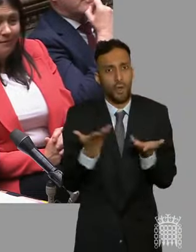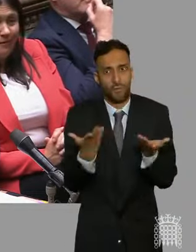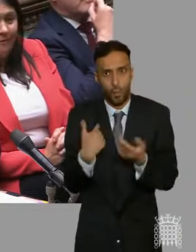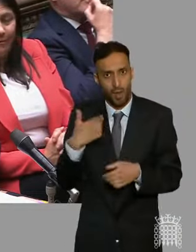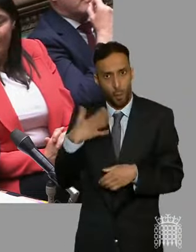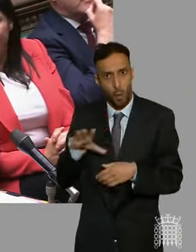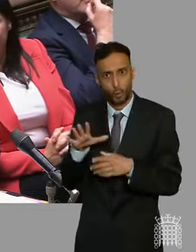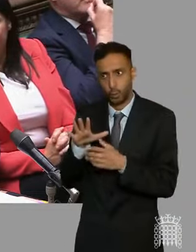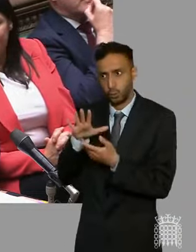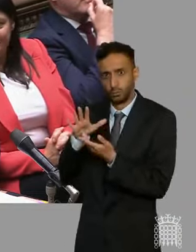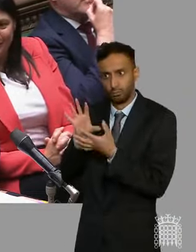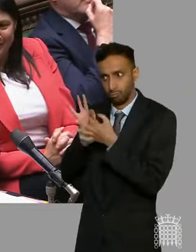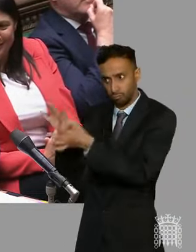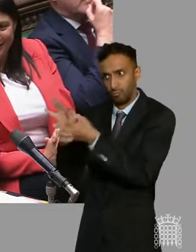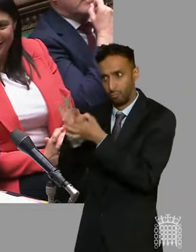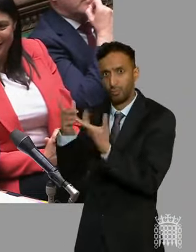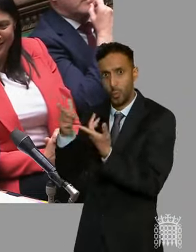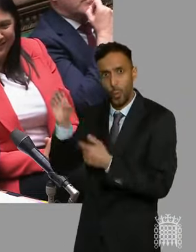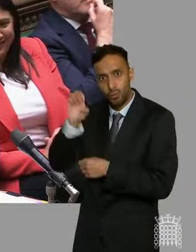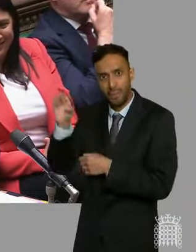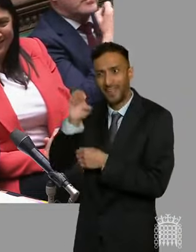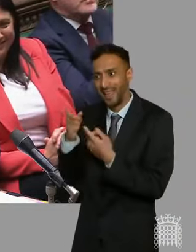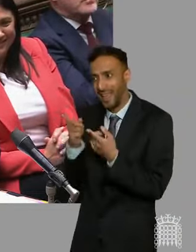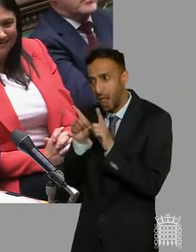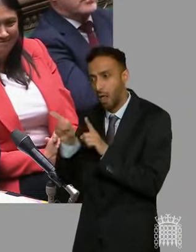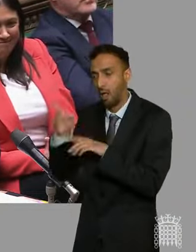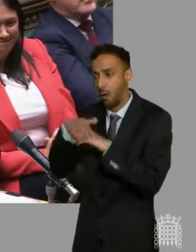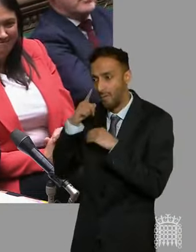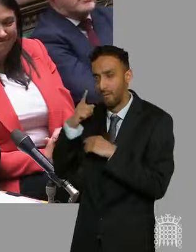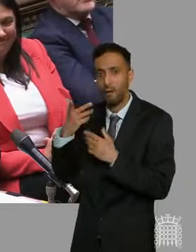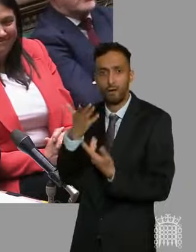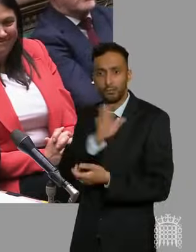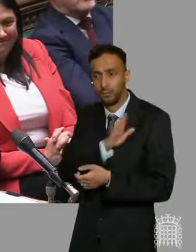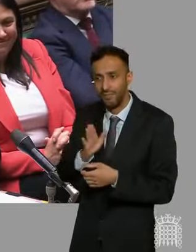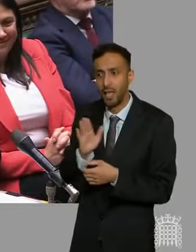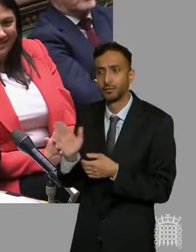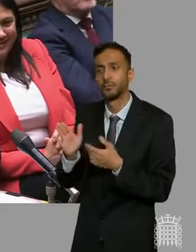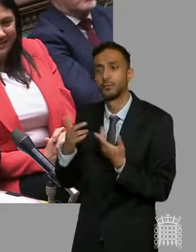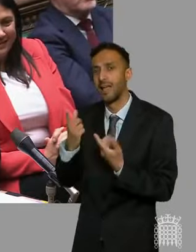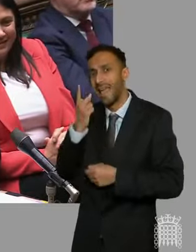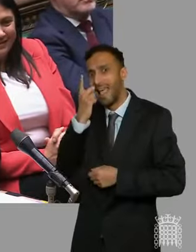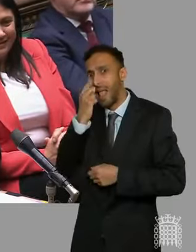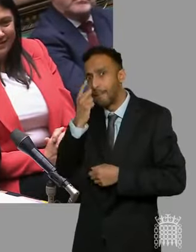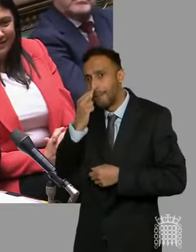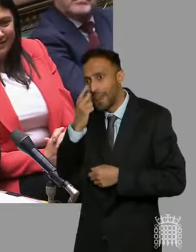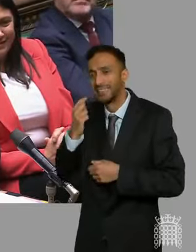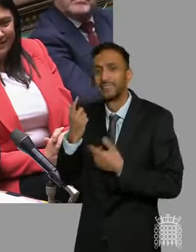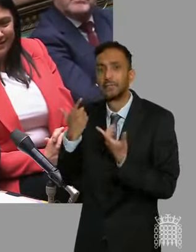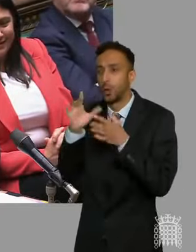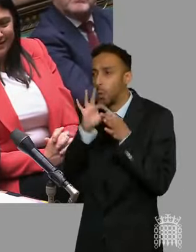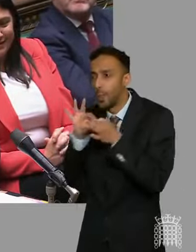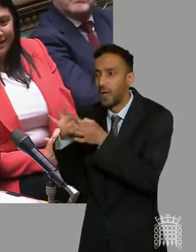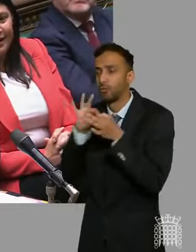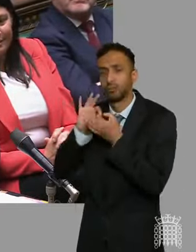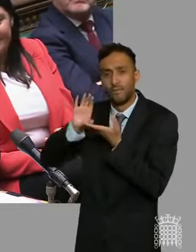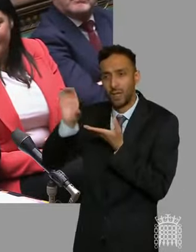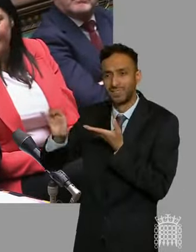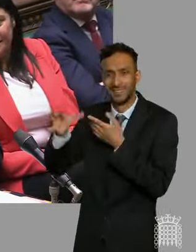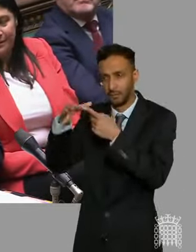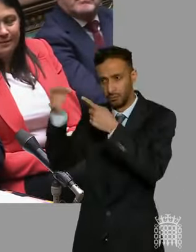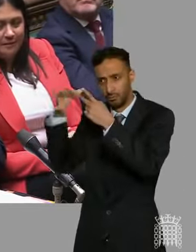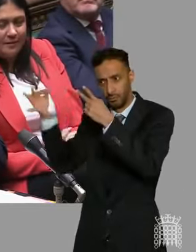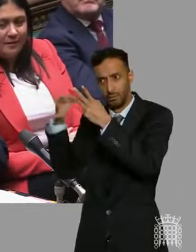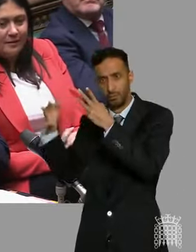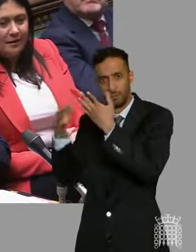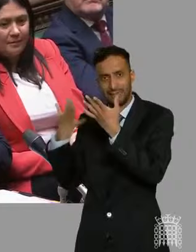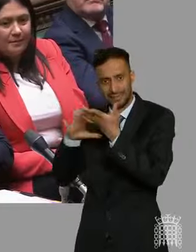do in relation to capability, coordination and funding. And in the longer term, there is a discussion going on amongst allies as to